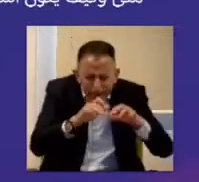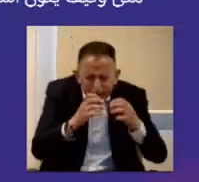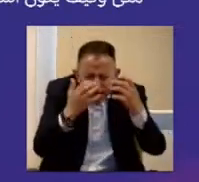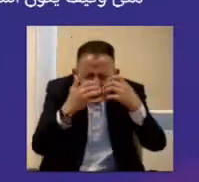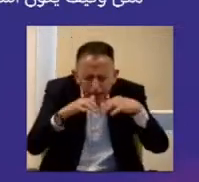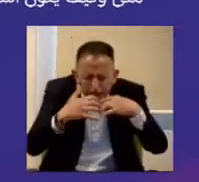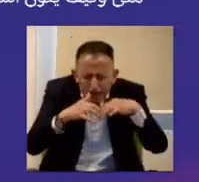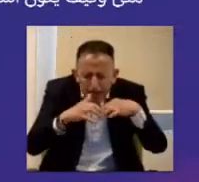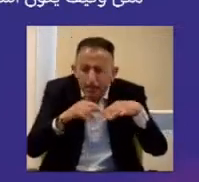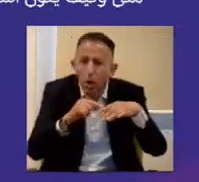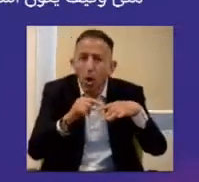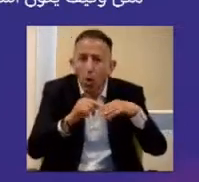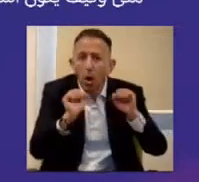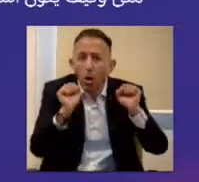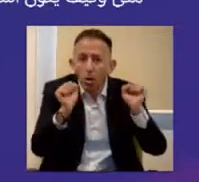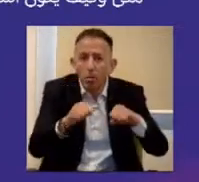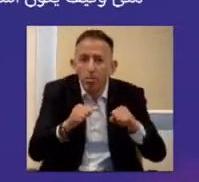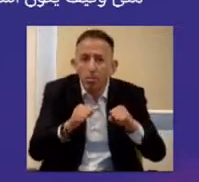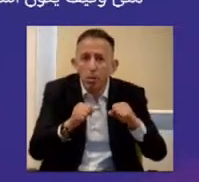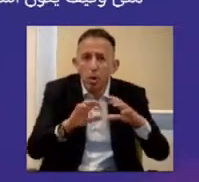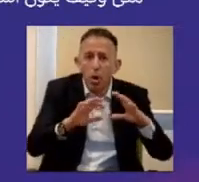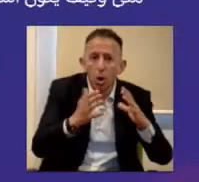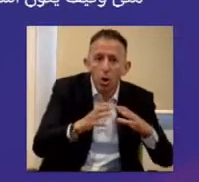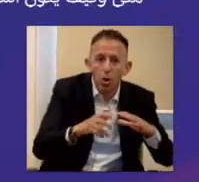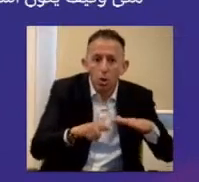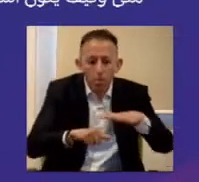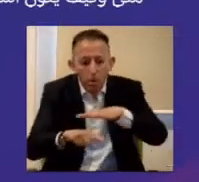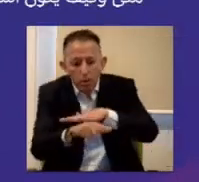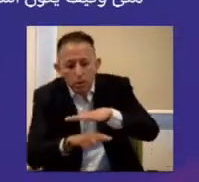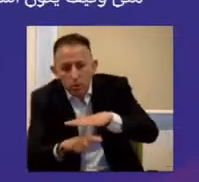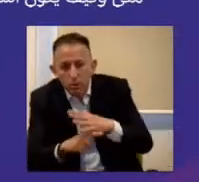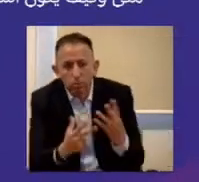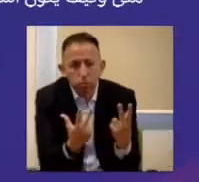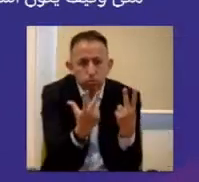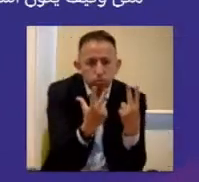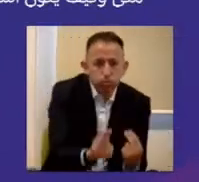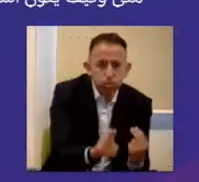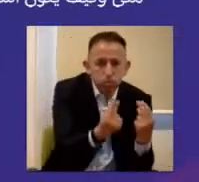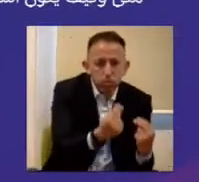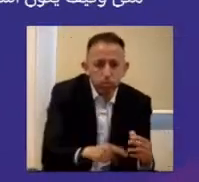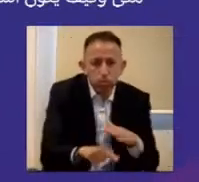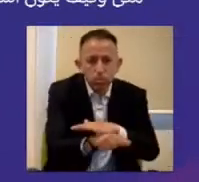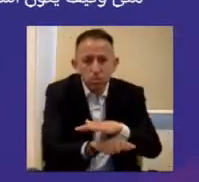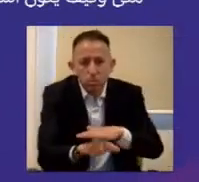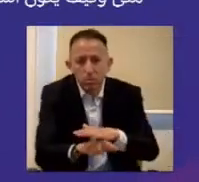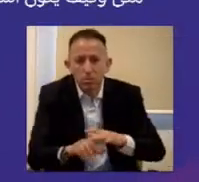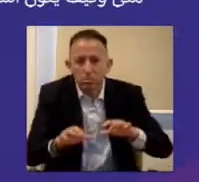software, hardware, in order to do the algorithmic of all these methods efficiently.